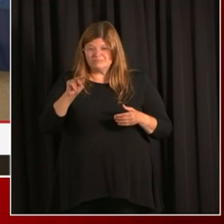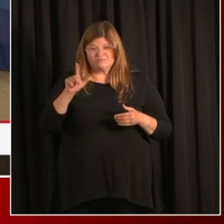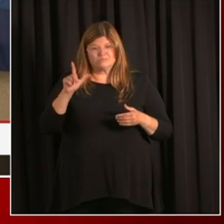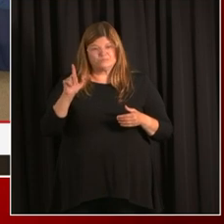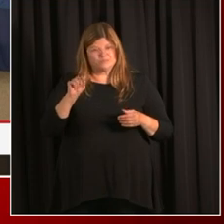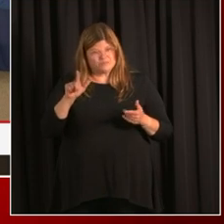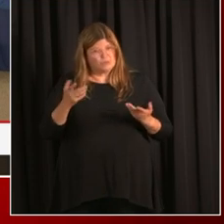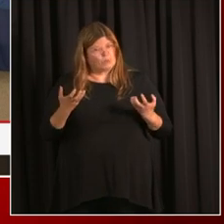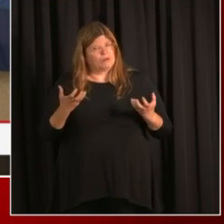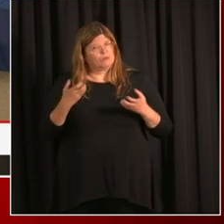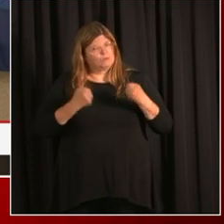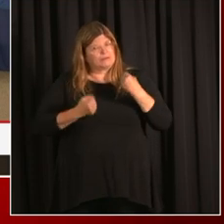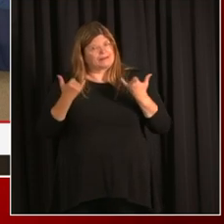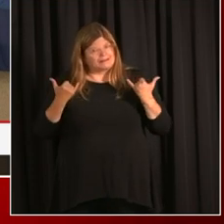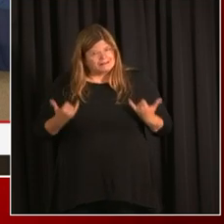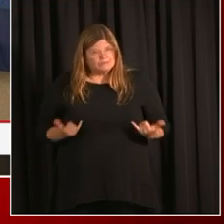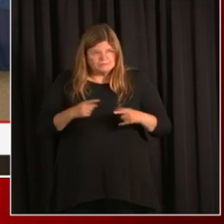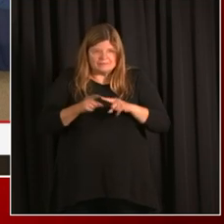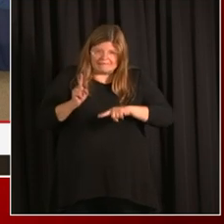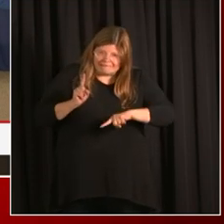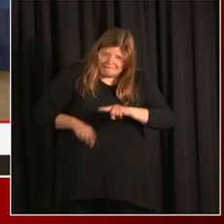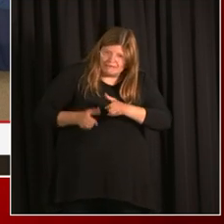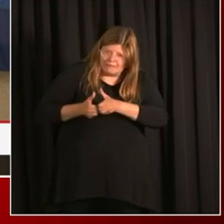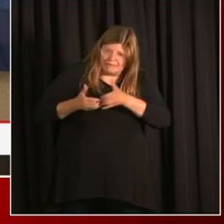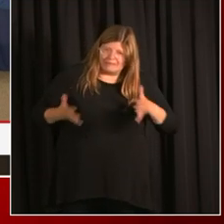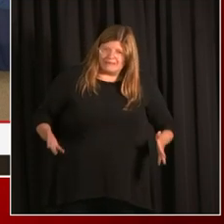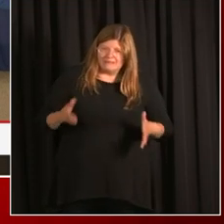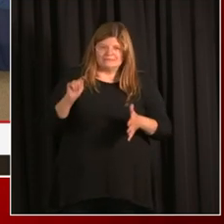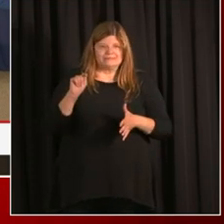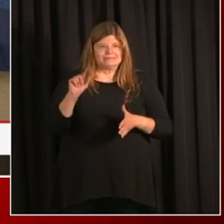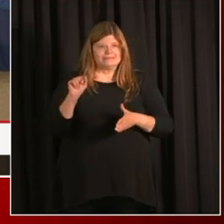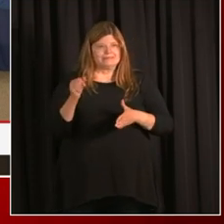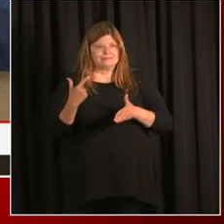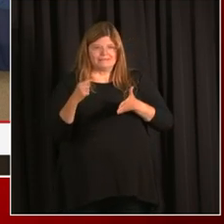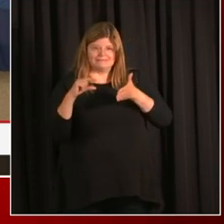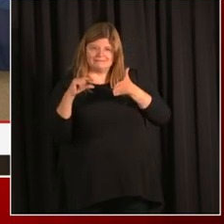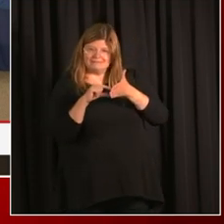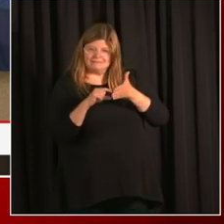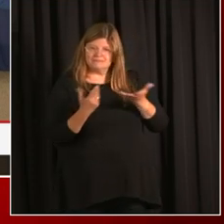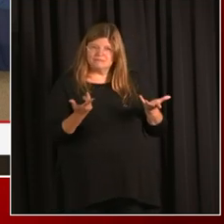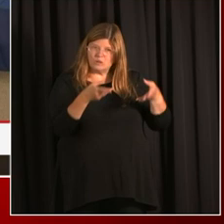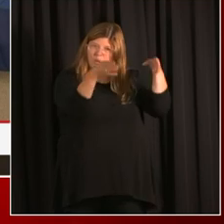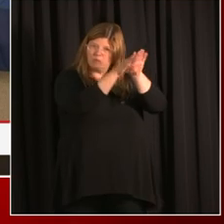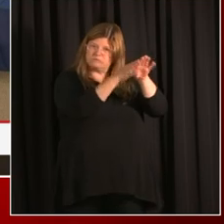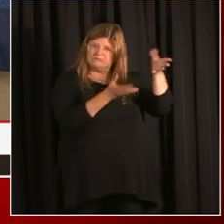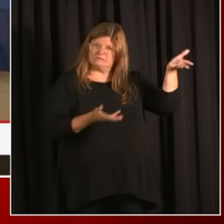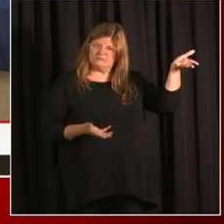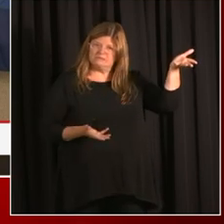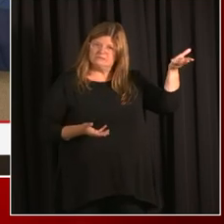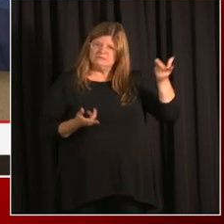their vehicles but cannot do so without tags. Do you have any suggestions?